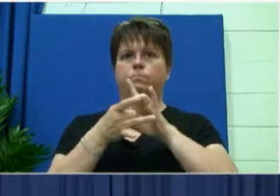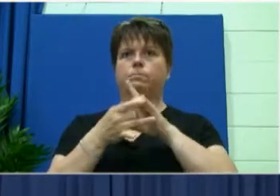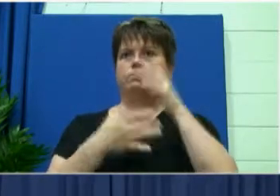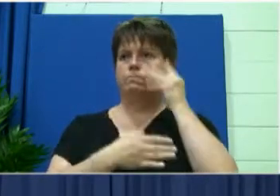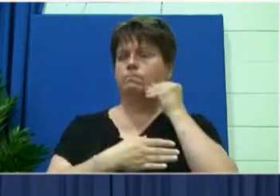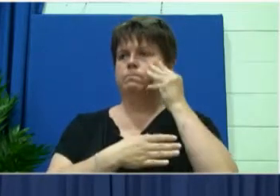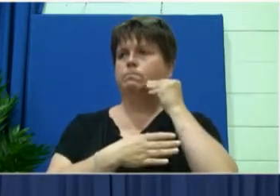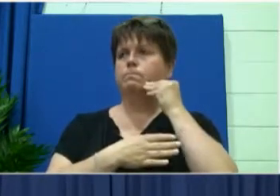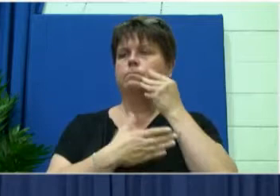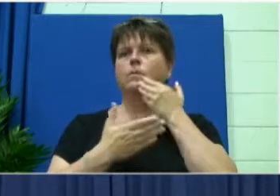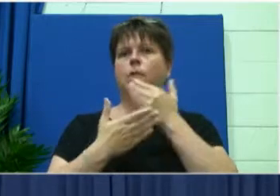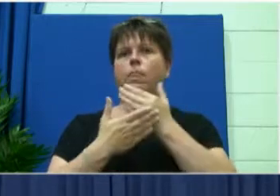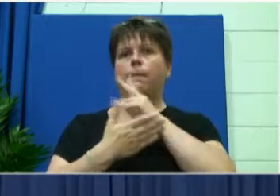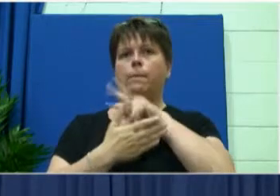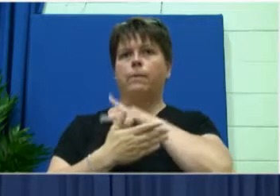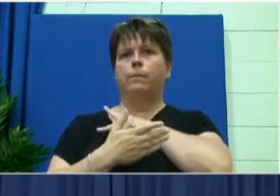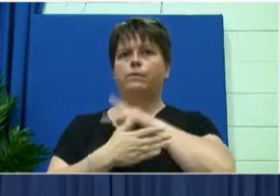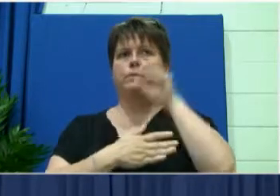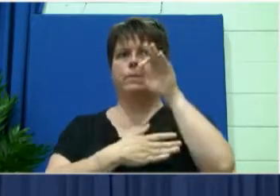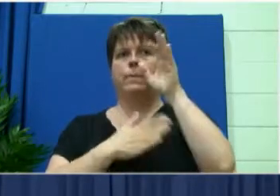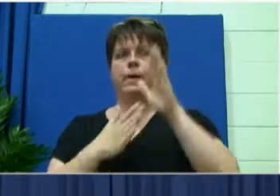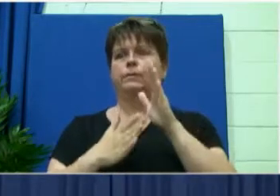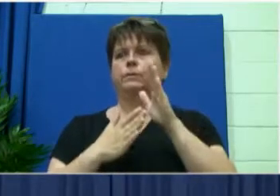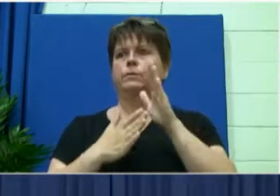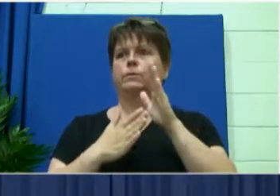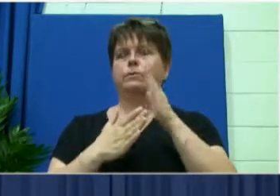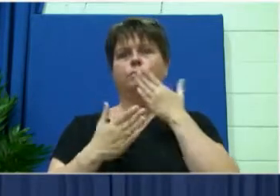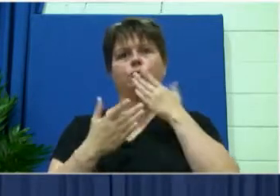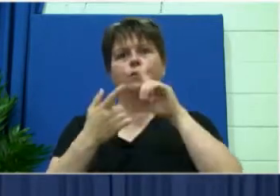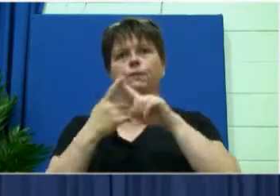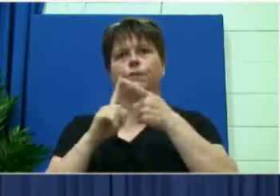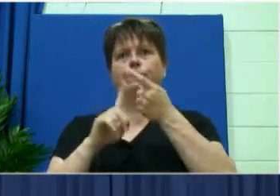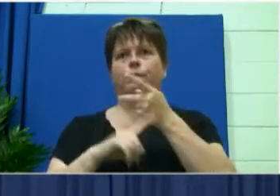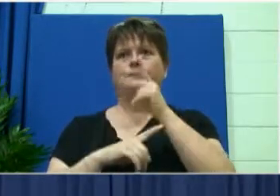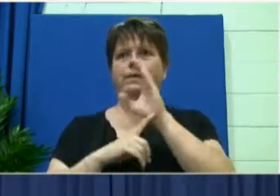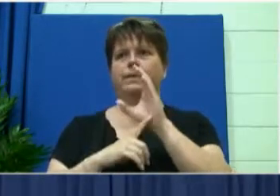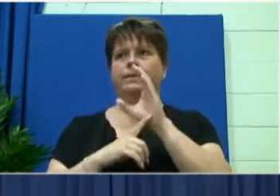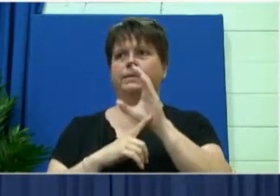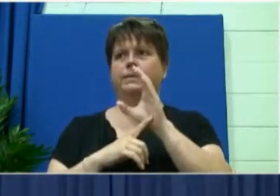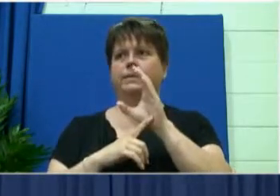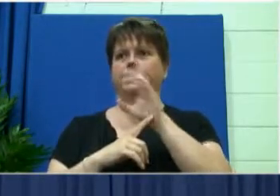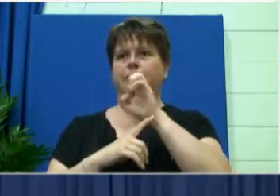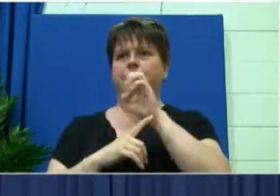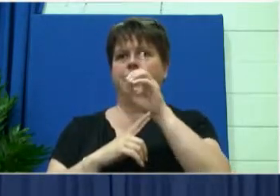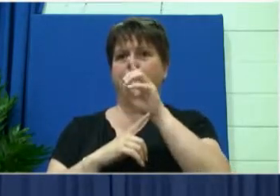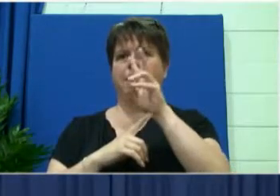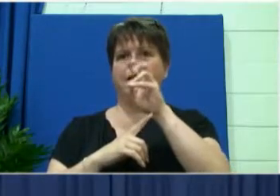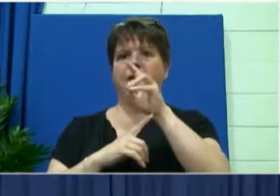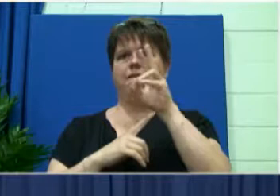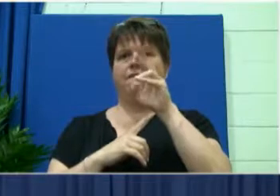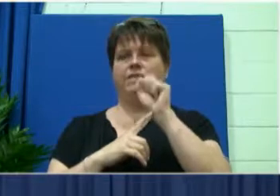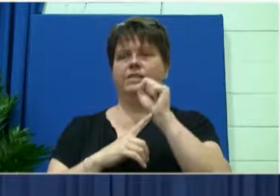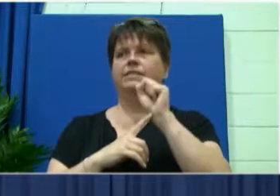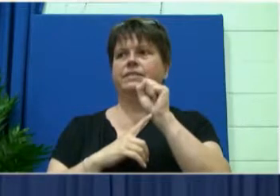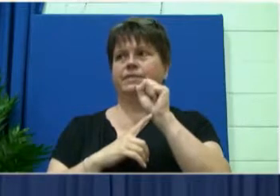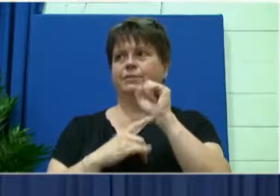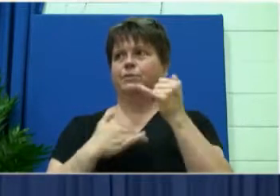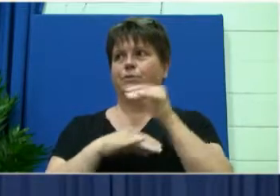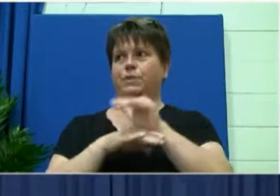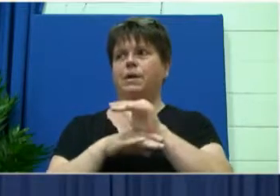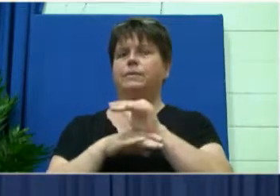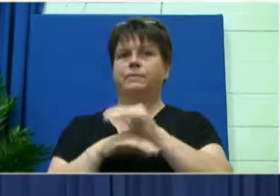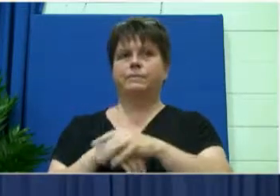want to thank my personal pastor and a great friend of KC, Reverend Ed Evans, for providing our invocation as